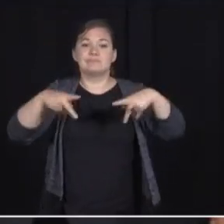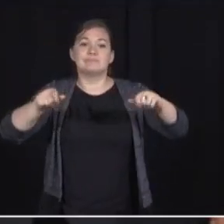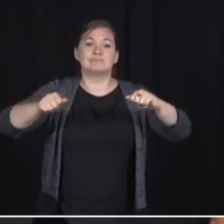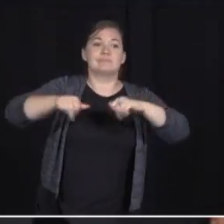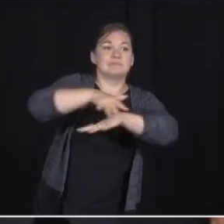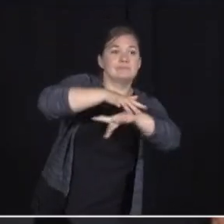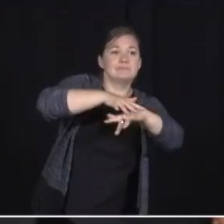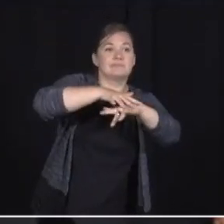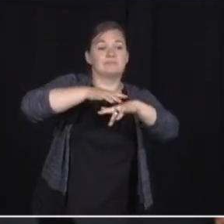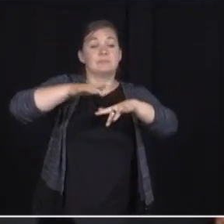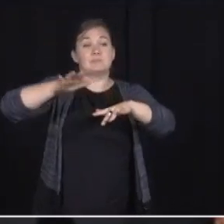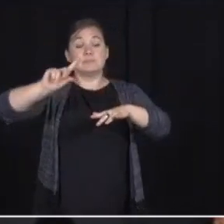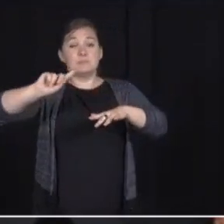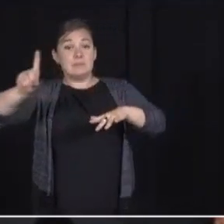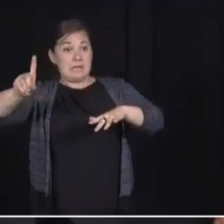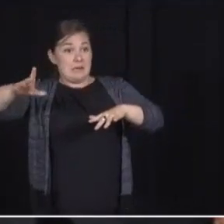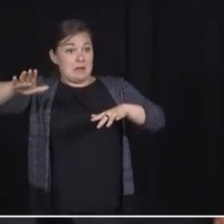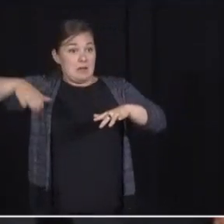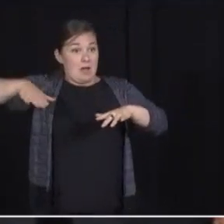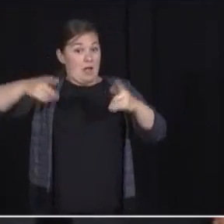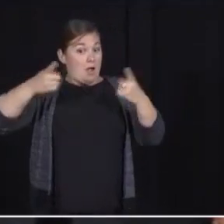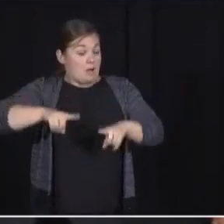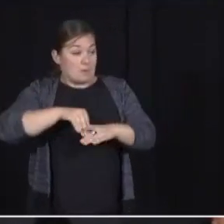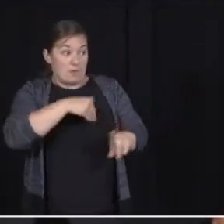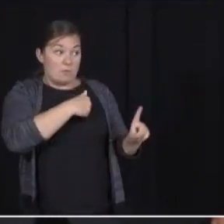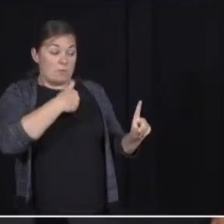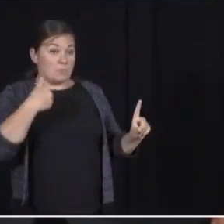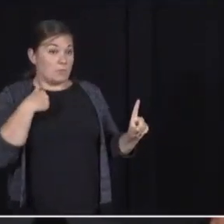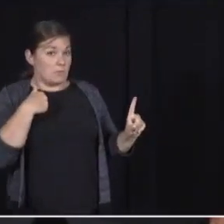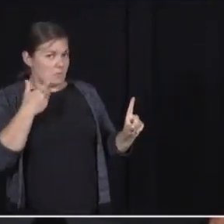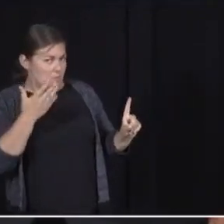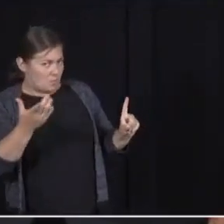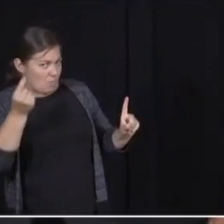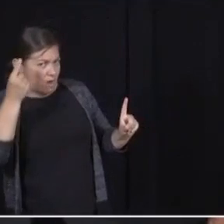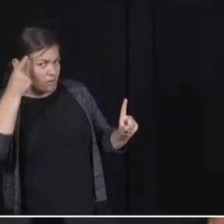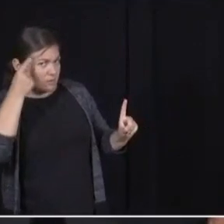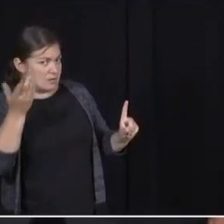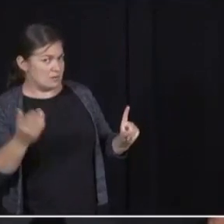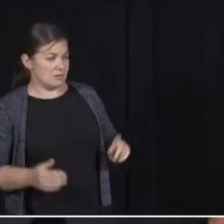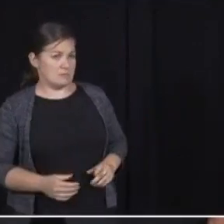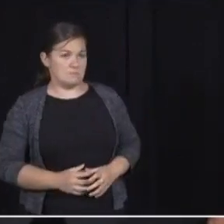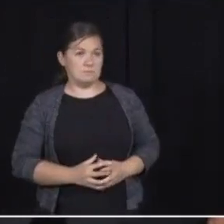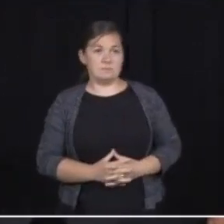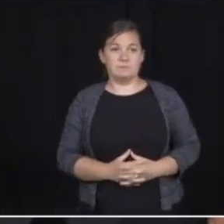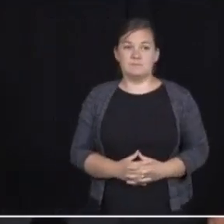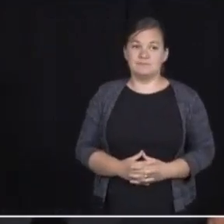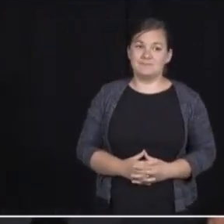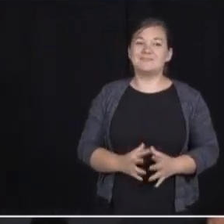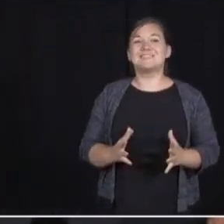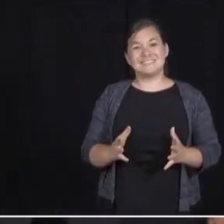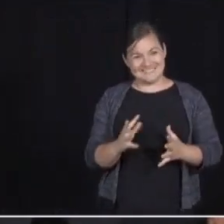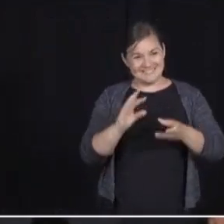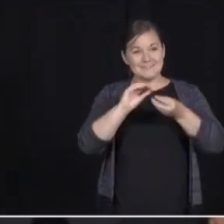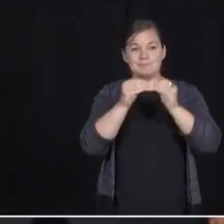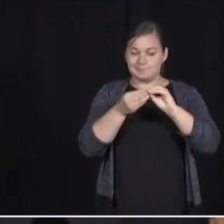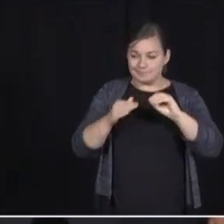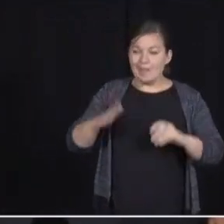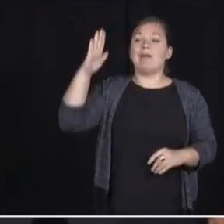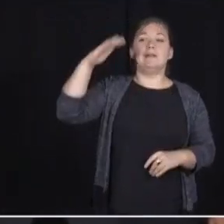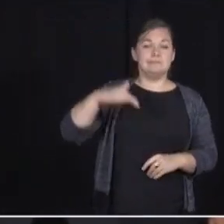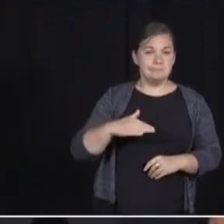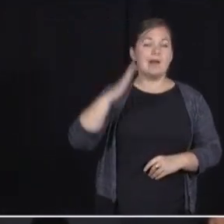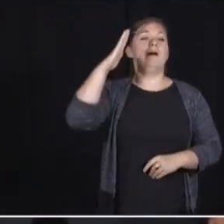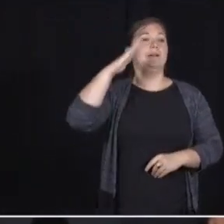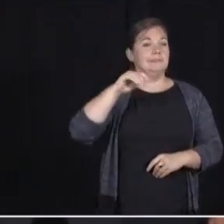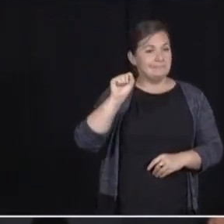Peel? Thank you for the question. The numbers of cases do fluctuate, and there's a lot of factors. One of the things